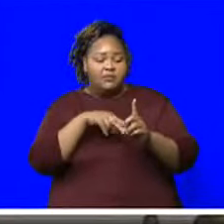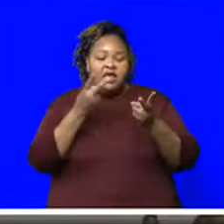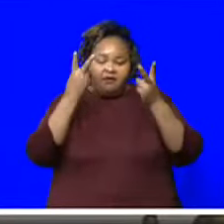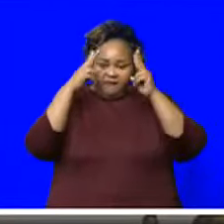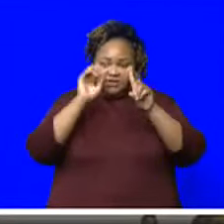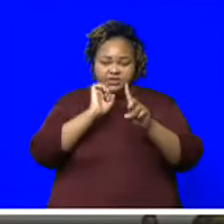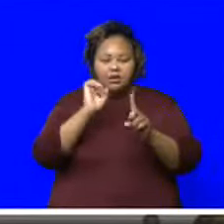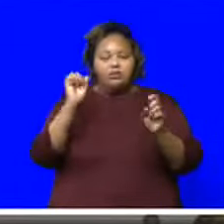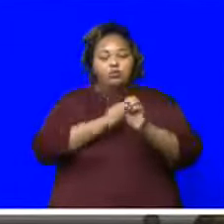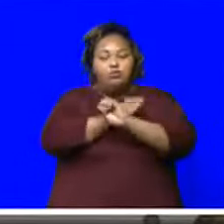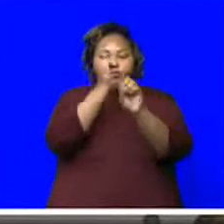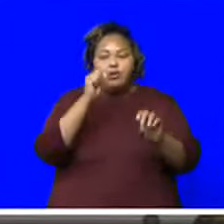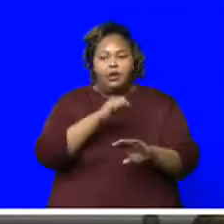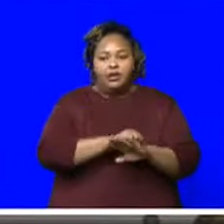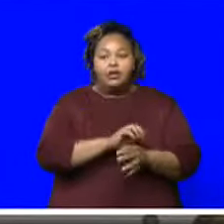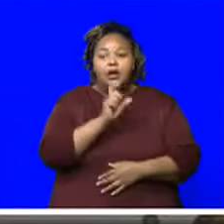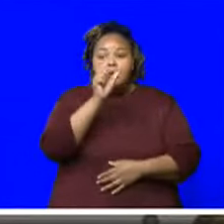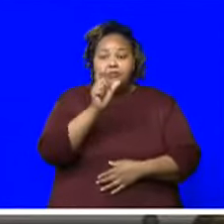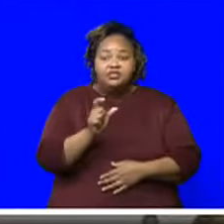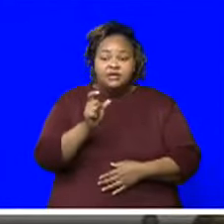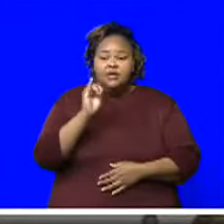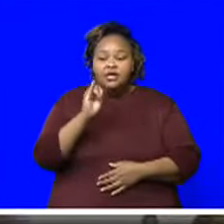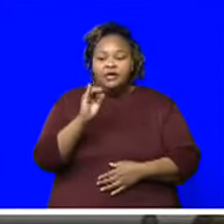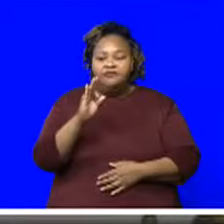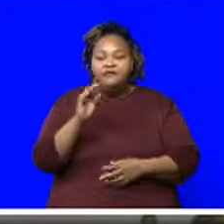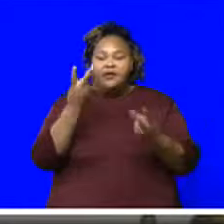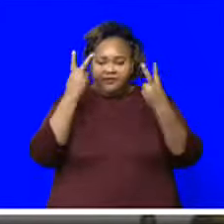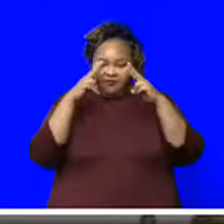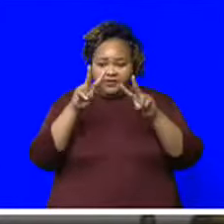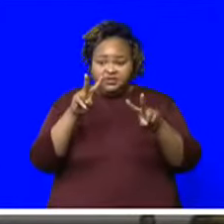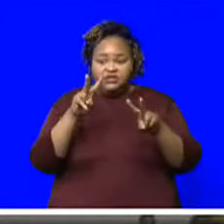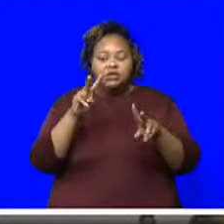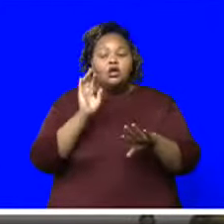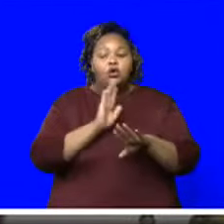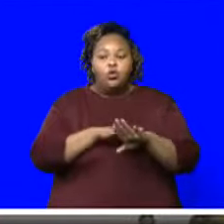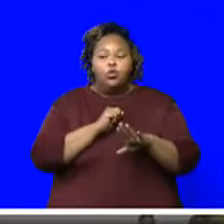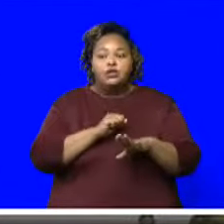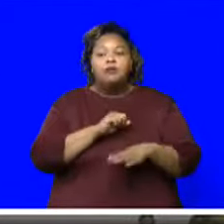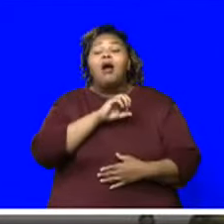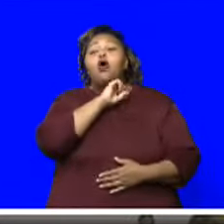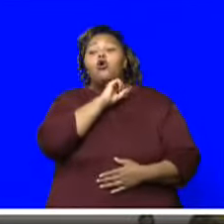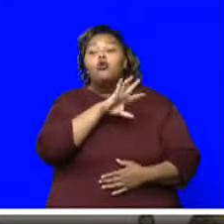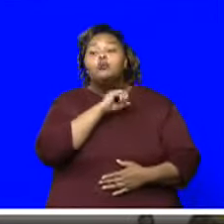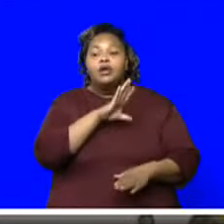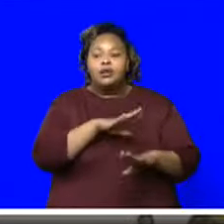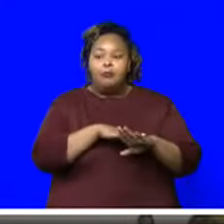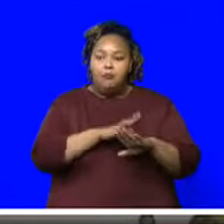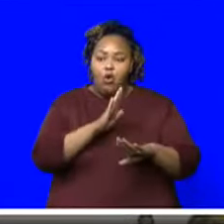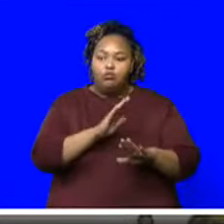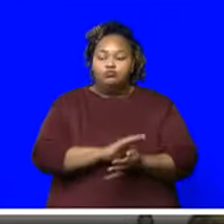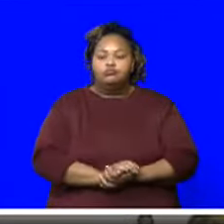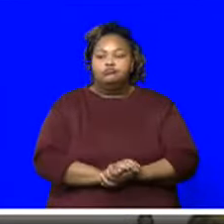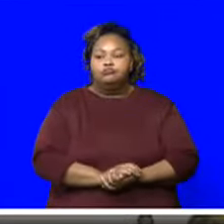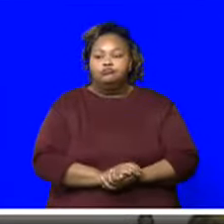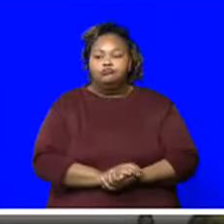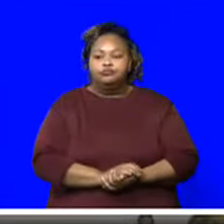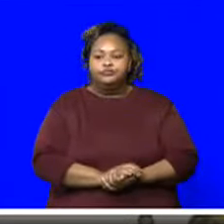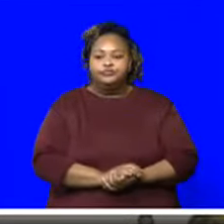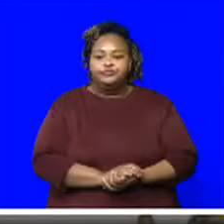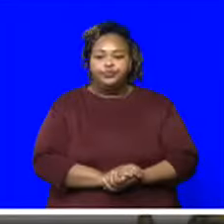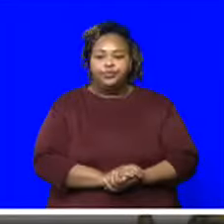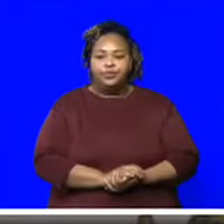lode umbona ngekuthi aphe kukhonona ngalokuningi aphe kunconota itolo kunalamuhla. Ngithanda